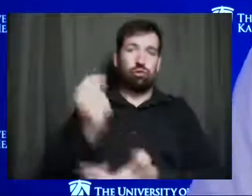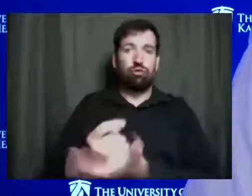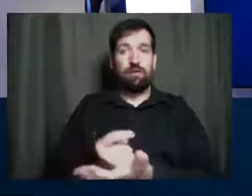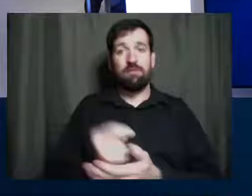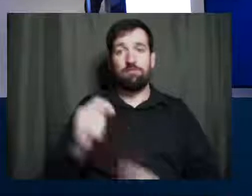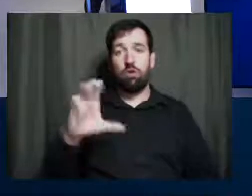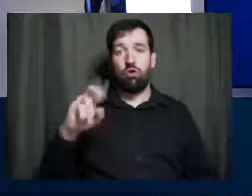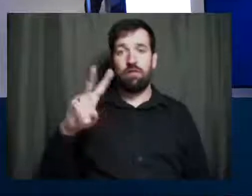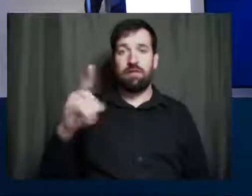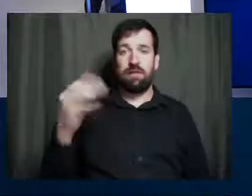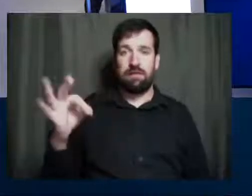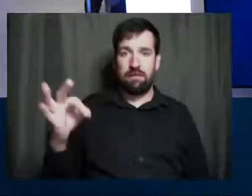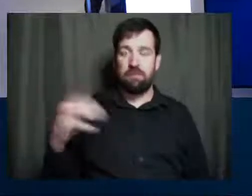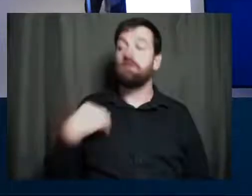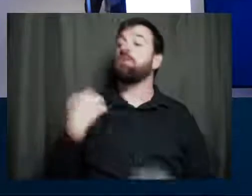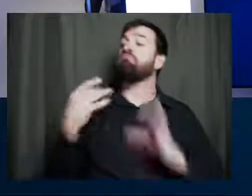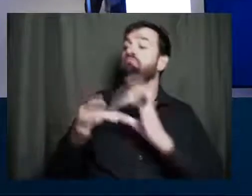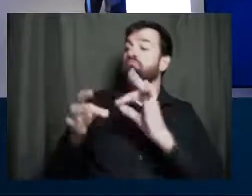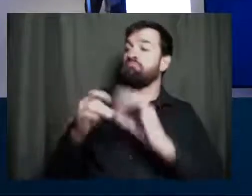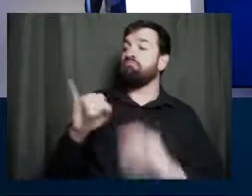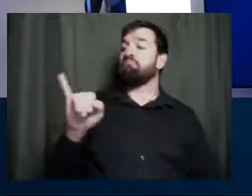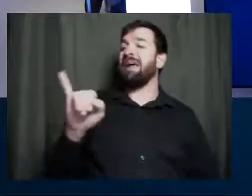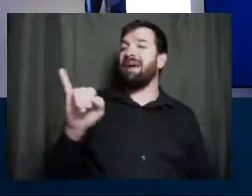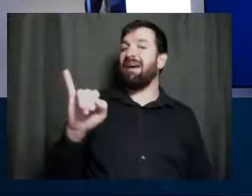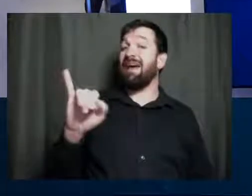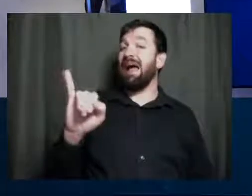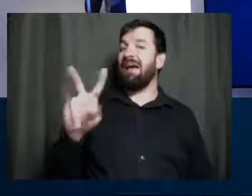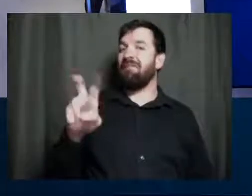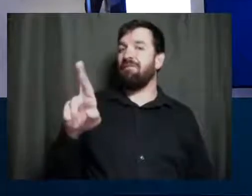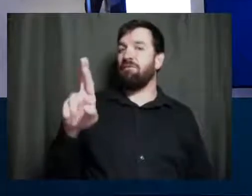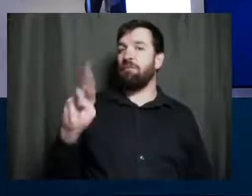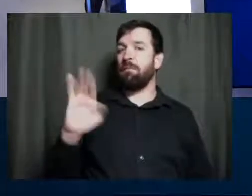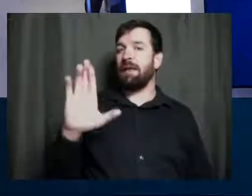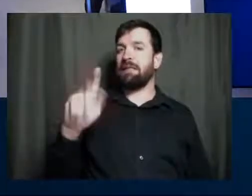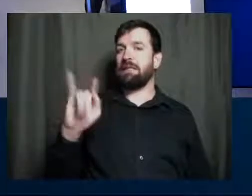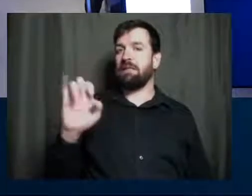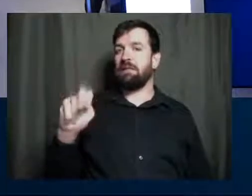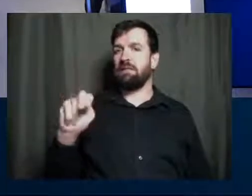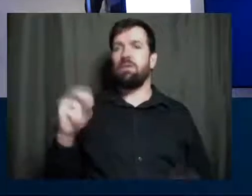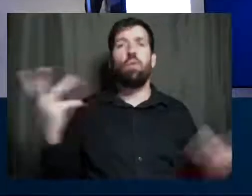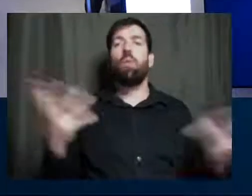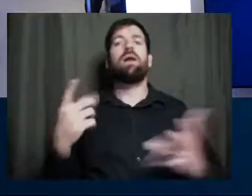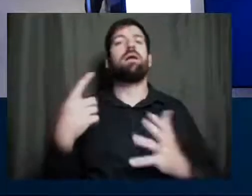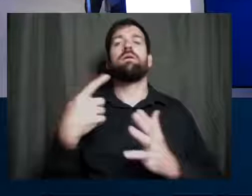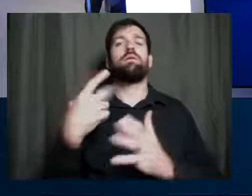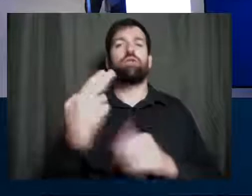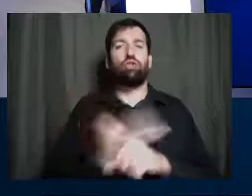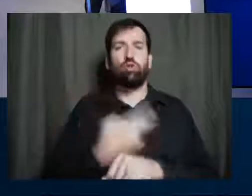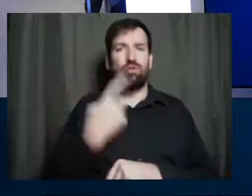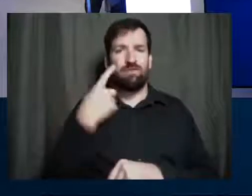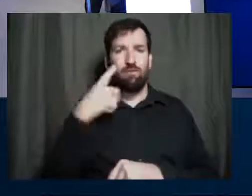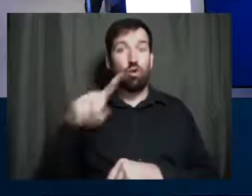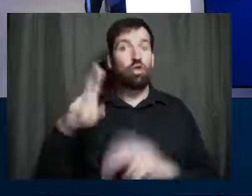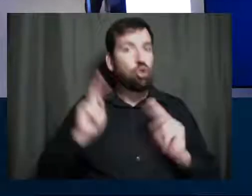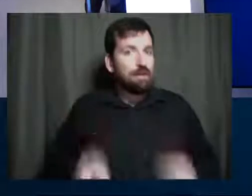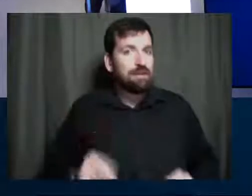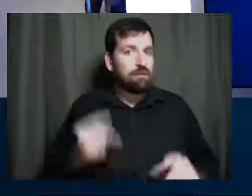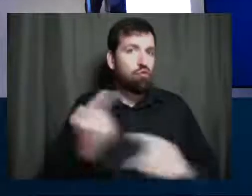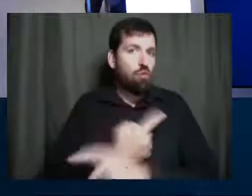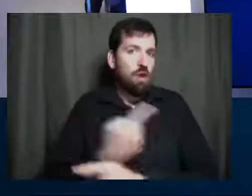brought up the I word, ivermectin. So now Kip is asking, what is ivermectin used for in humans the proper way? Who wants to answer